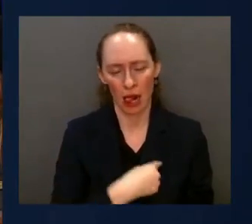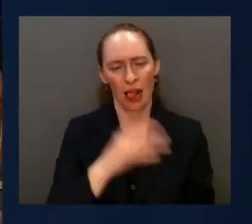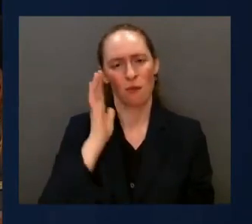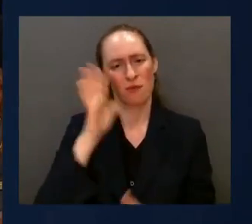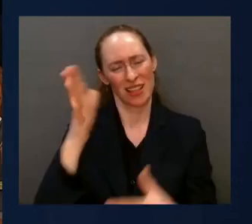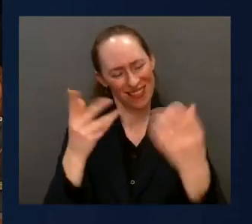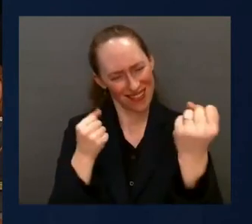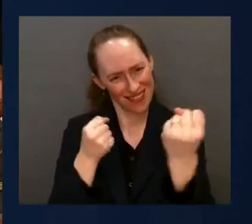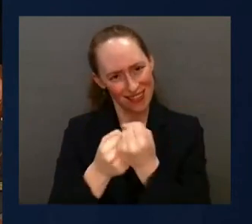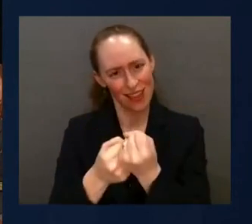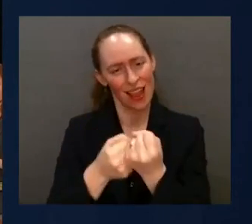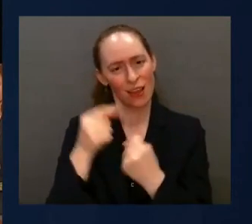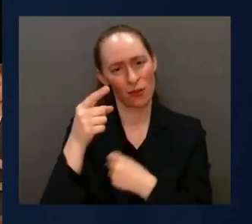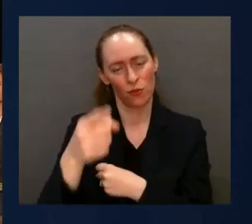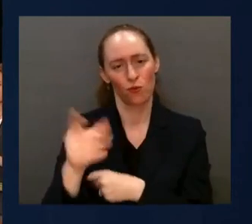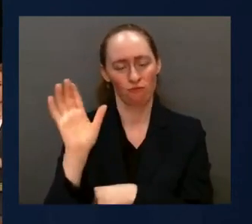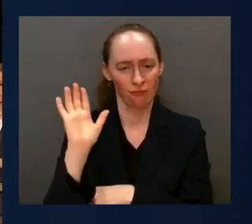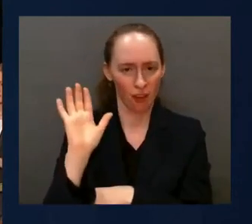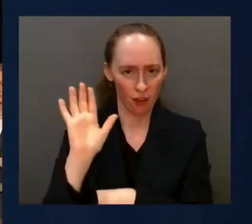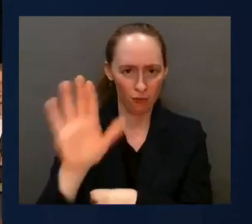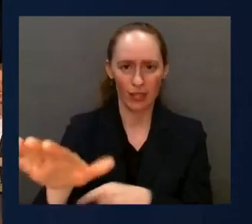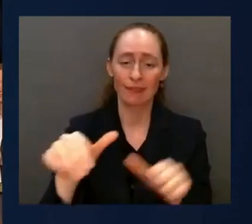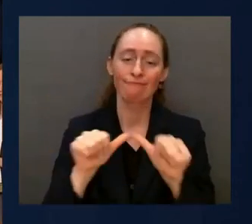as long as it takes.